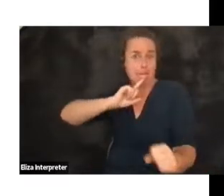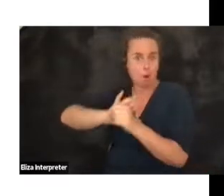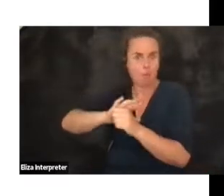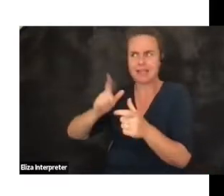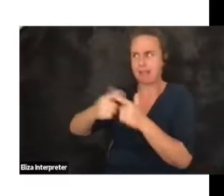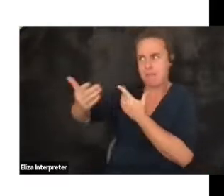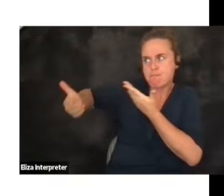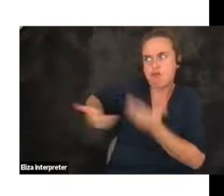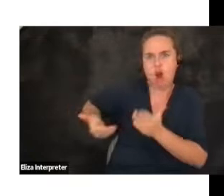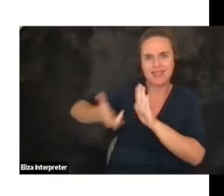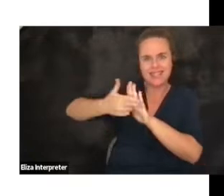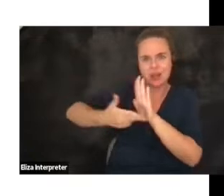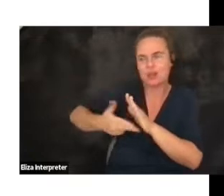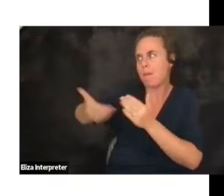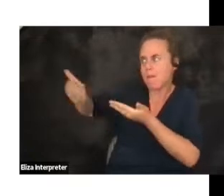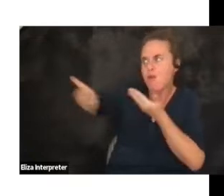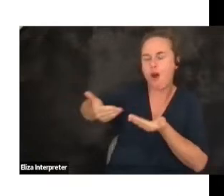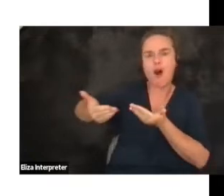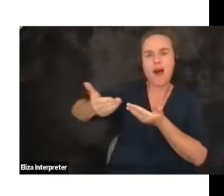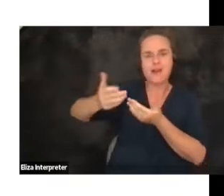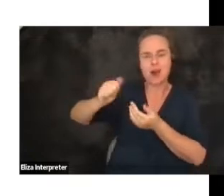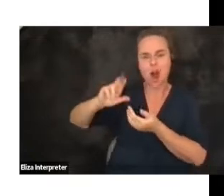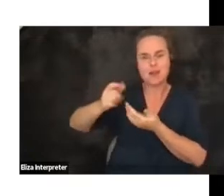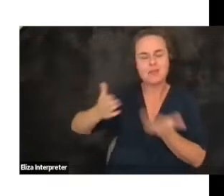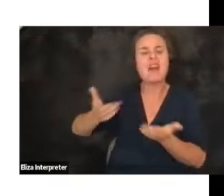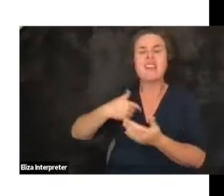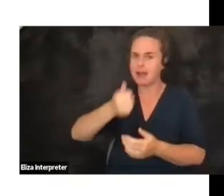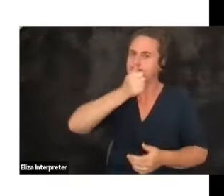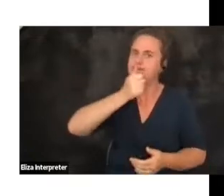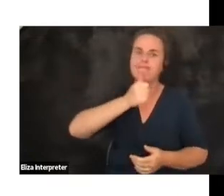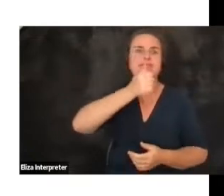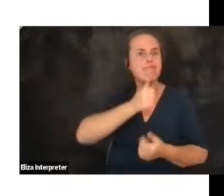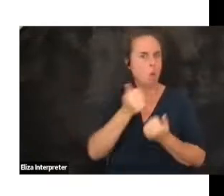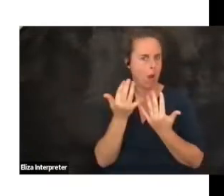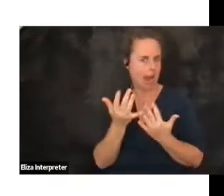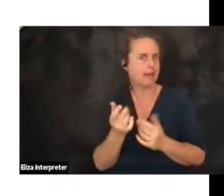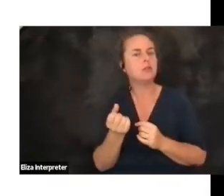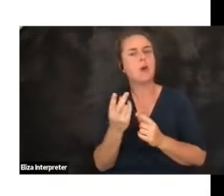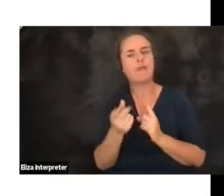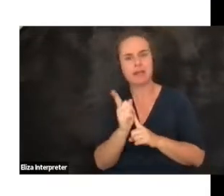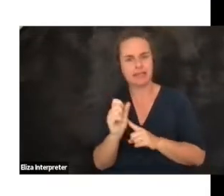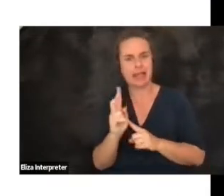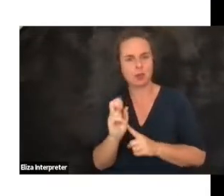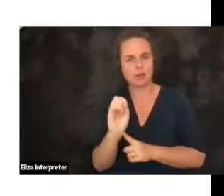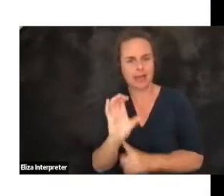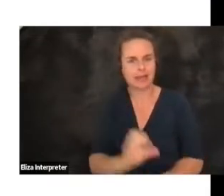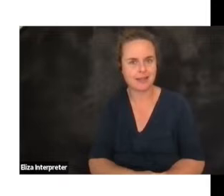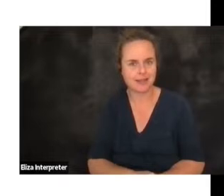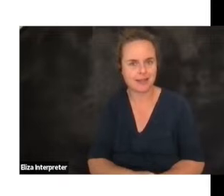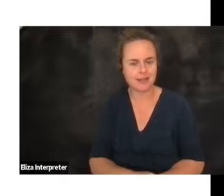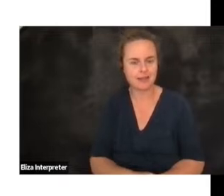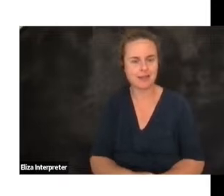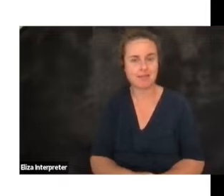stickers waited an average of 12 minutes and 2 seconds. Now, that isn't